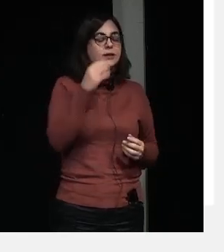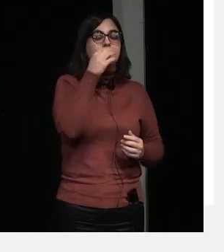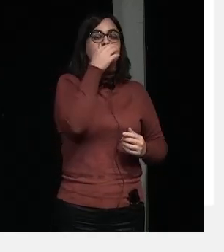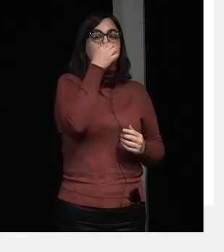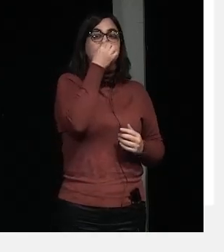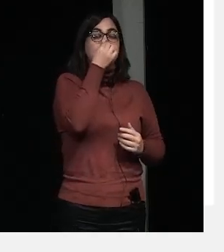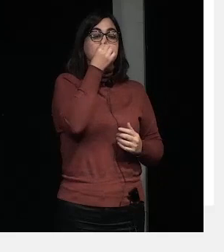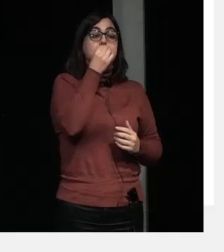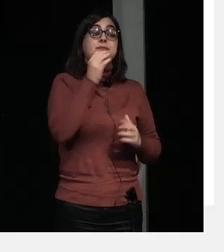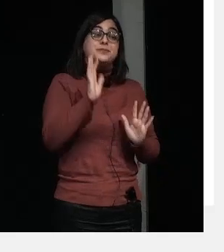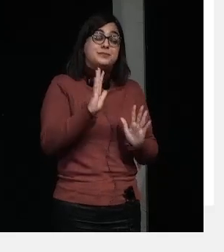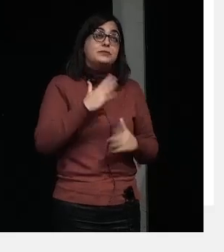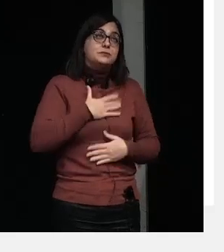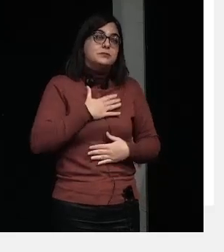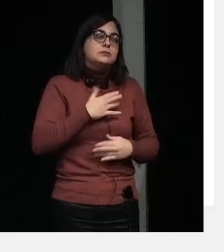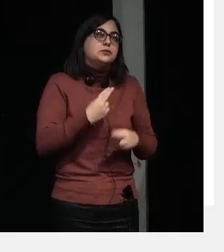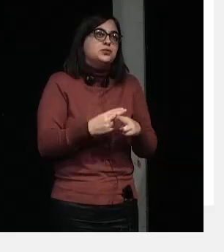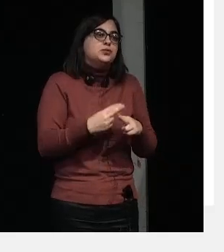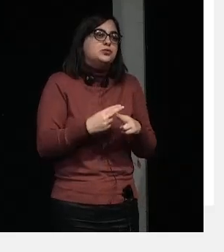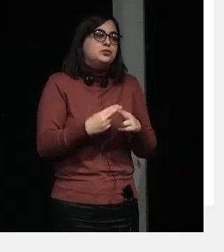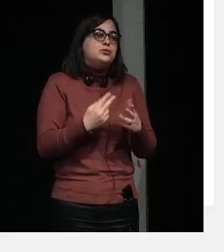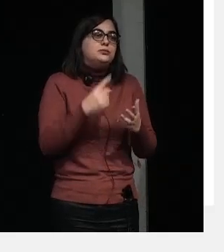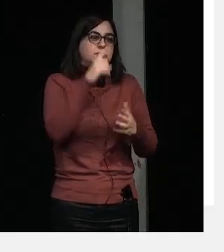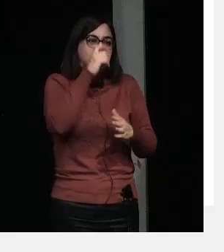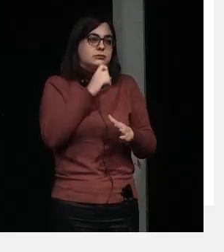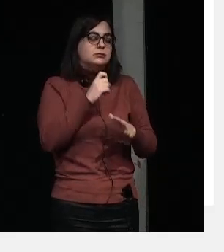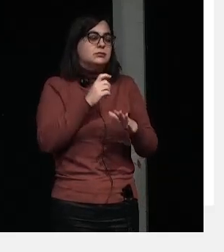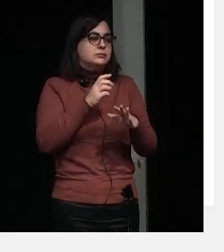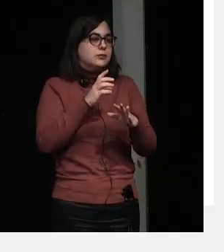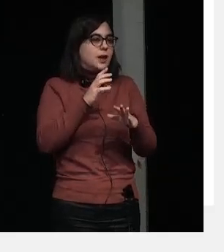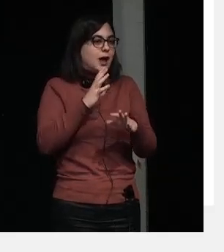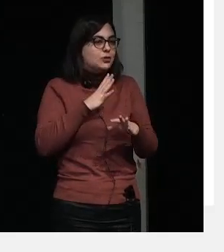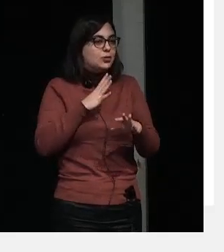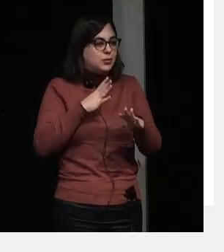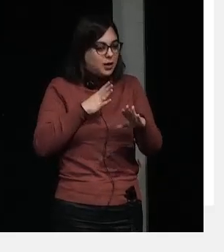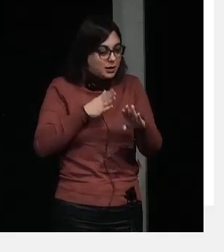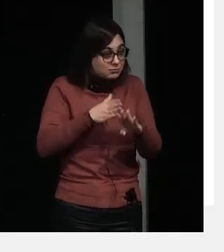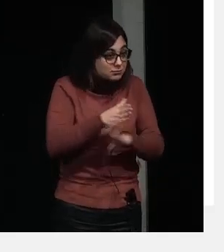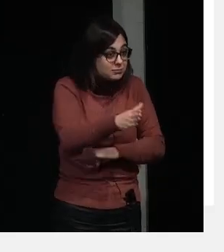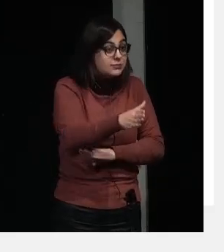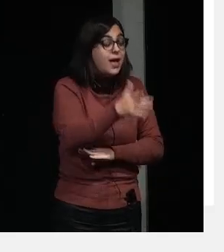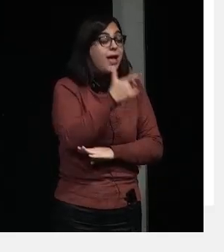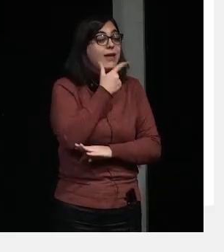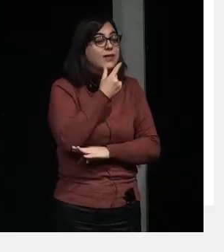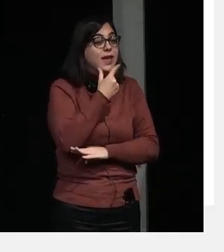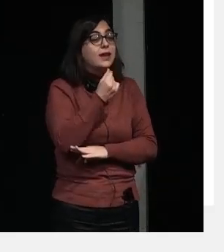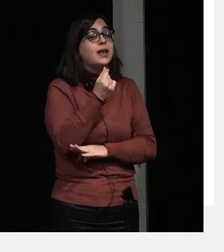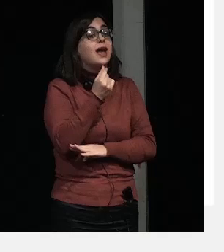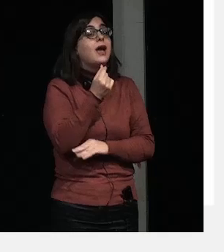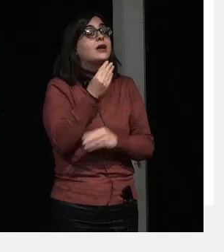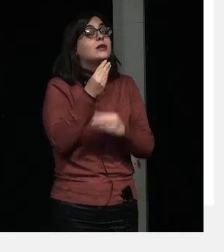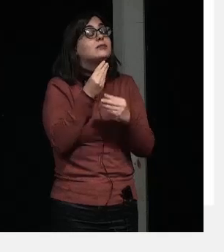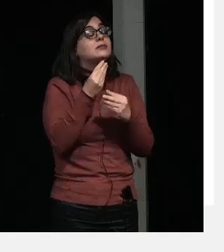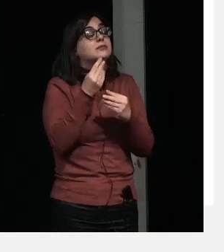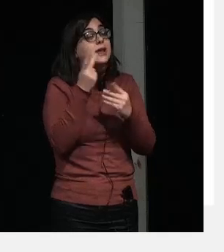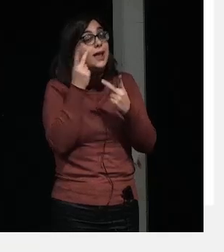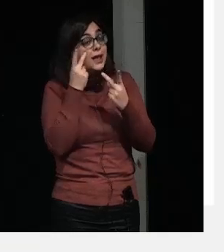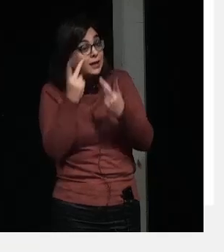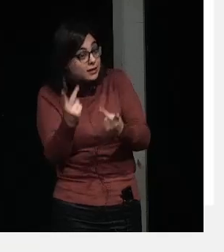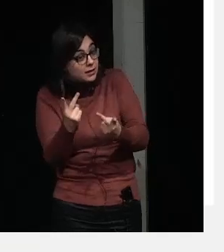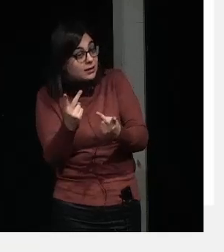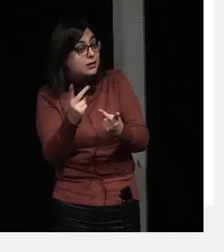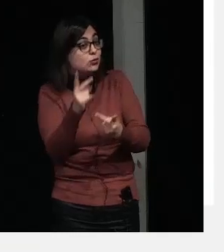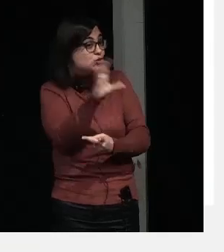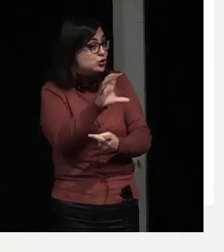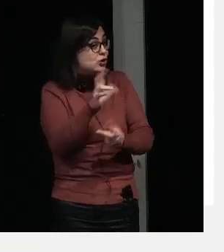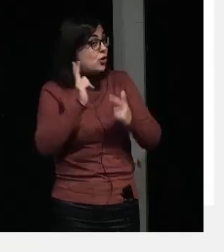everybody to have the opportunity to experience the works in the ways that they want to and they feel comfortable. So